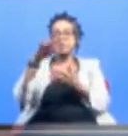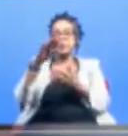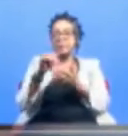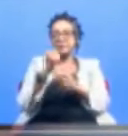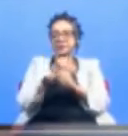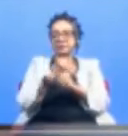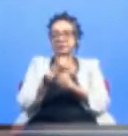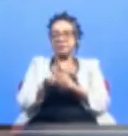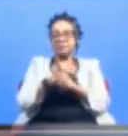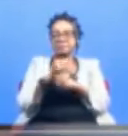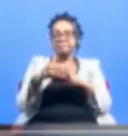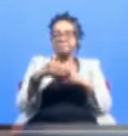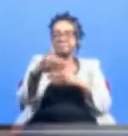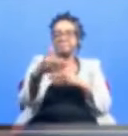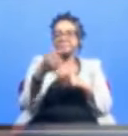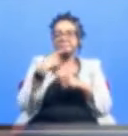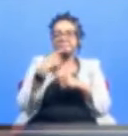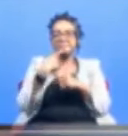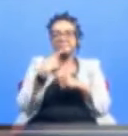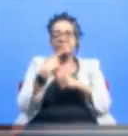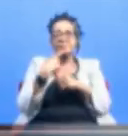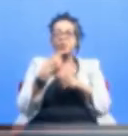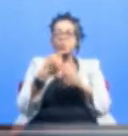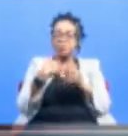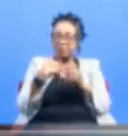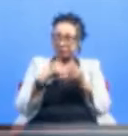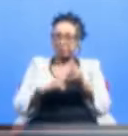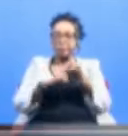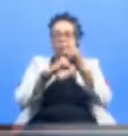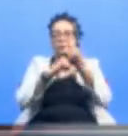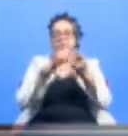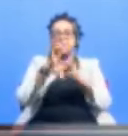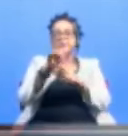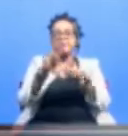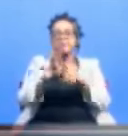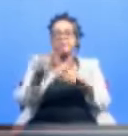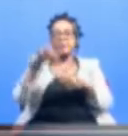go on to post that he would stand with Maribe, as the PSC